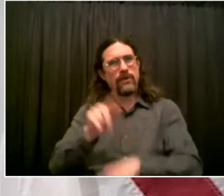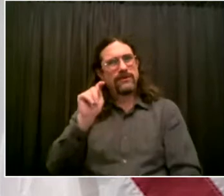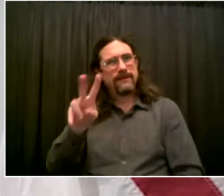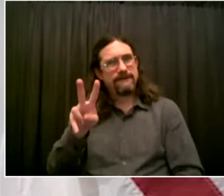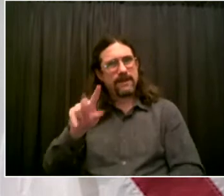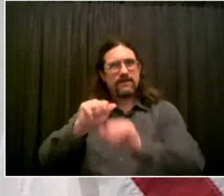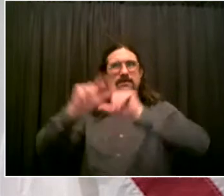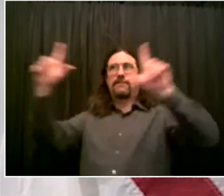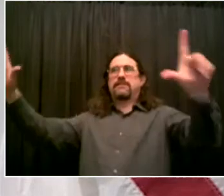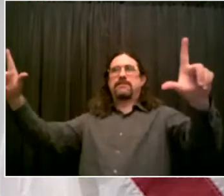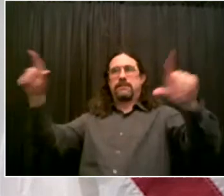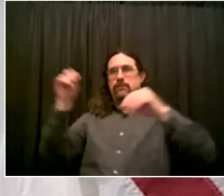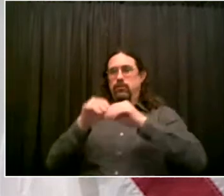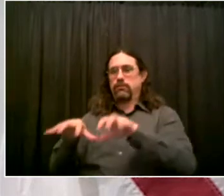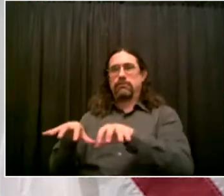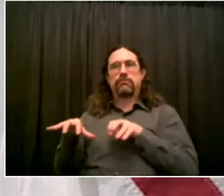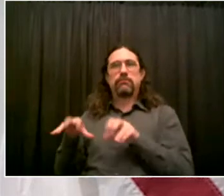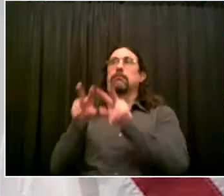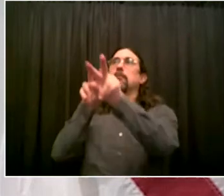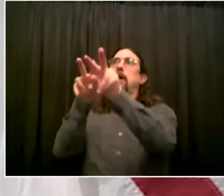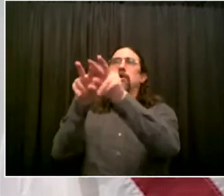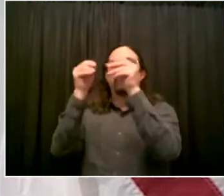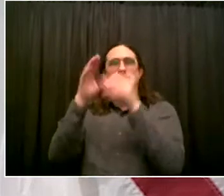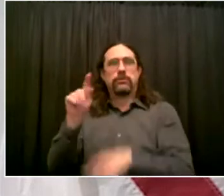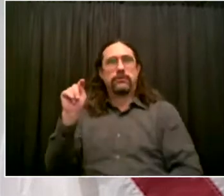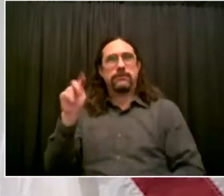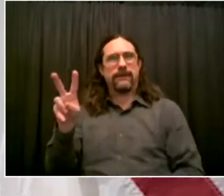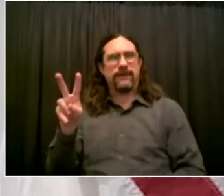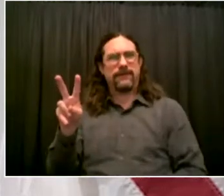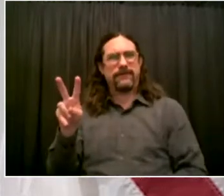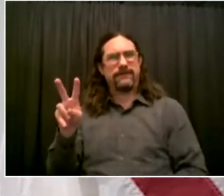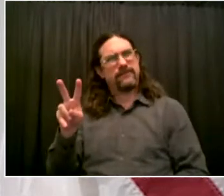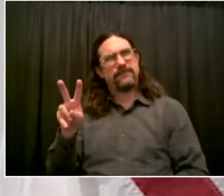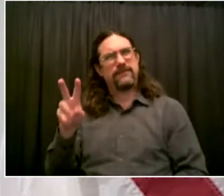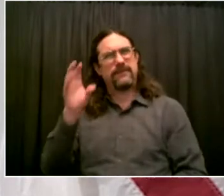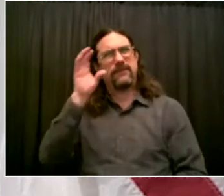said when we announced the reopening of high schools that most of our high schools